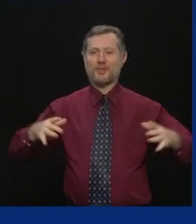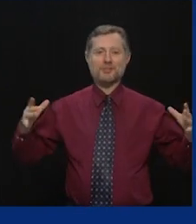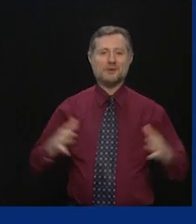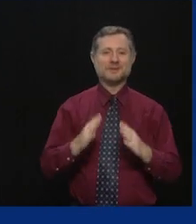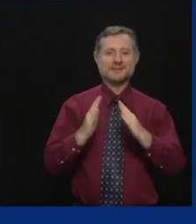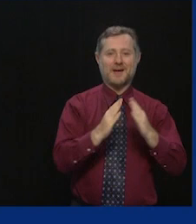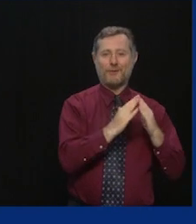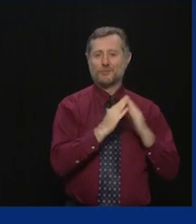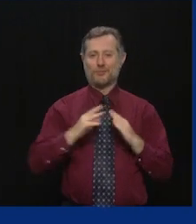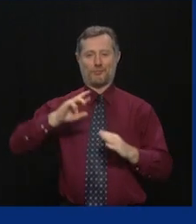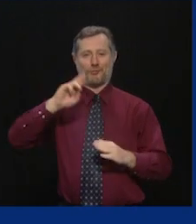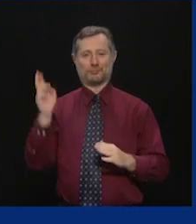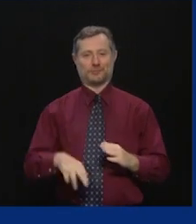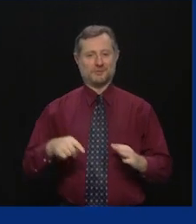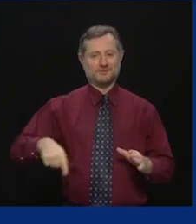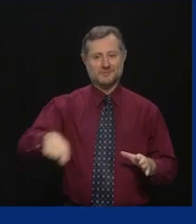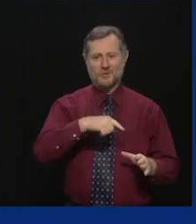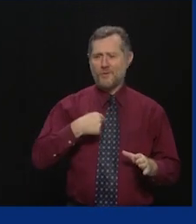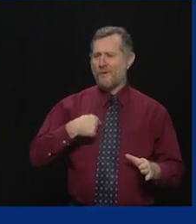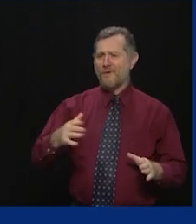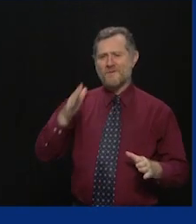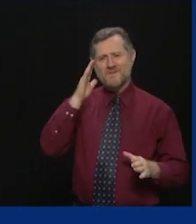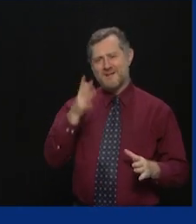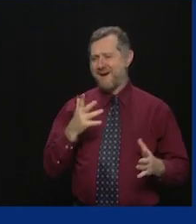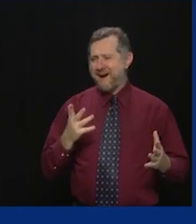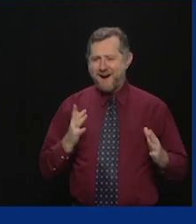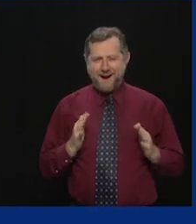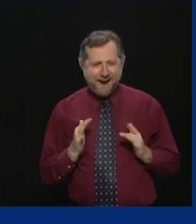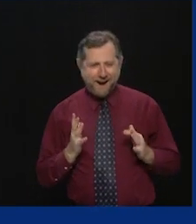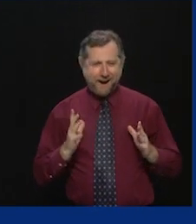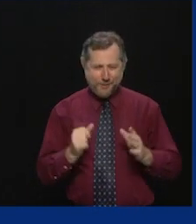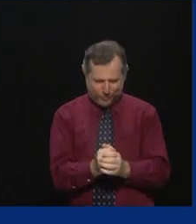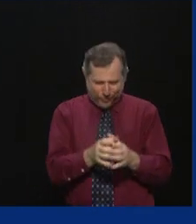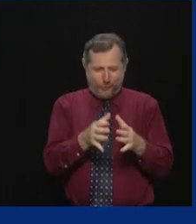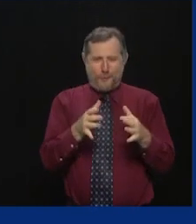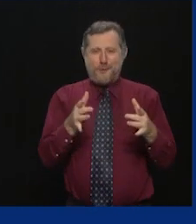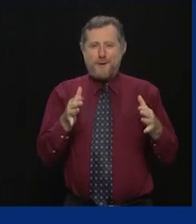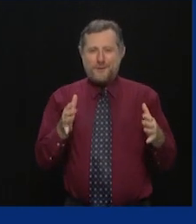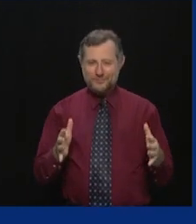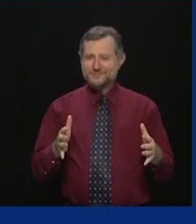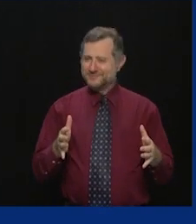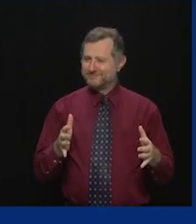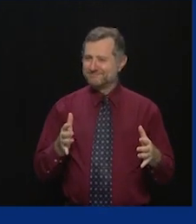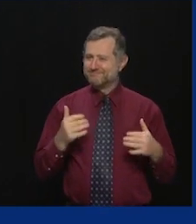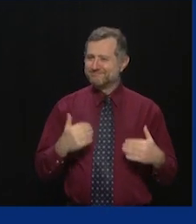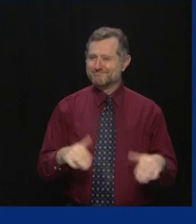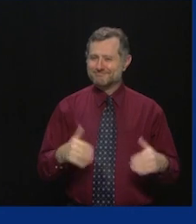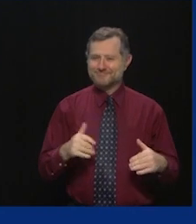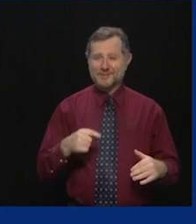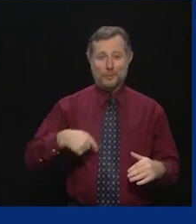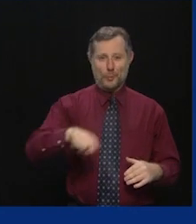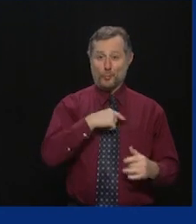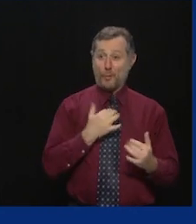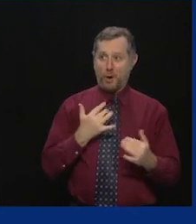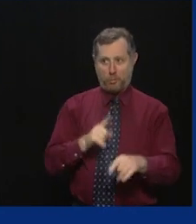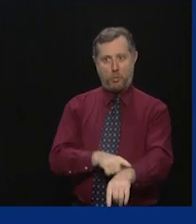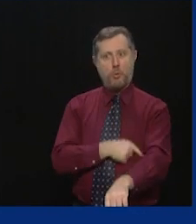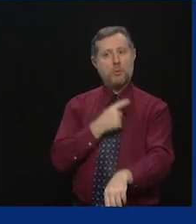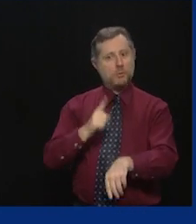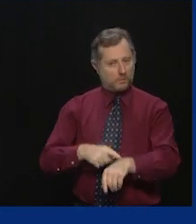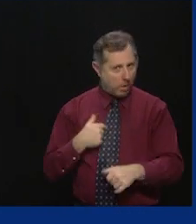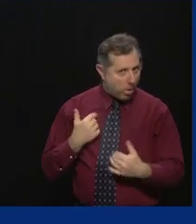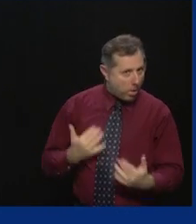cool area, as Vinny would say. And it's been a long time awaiting, long